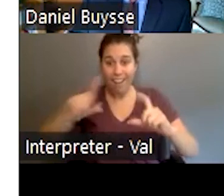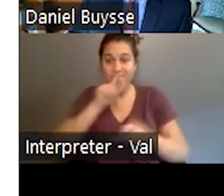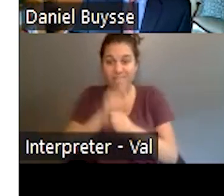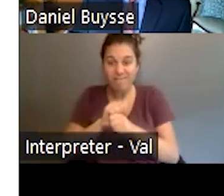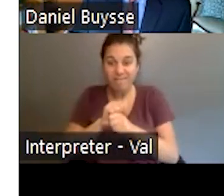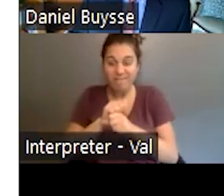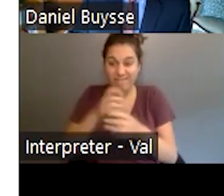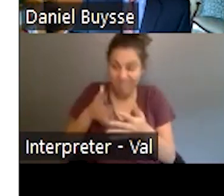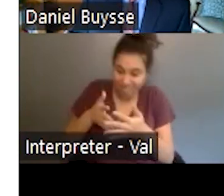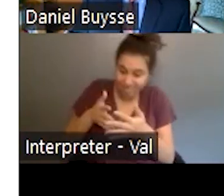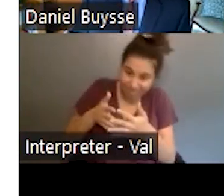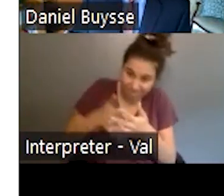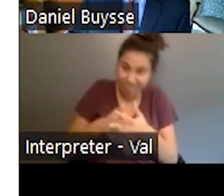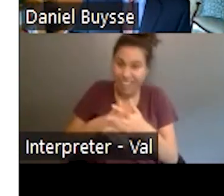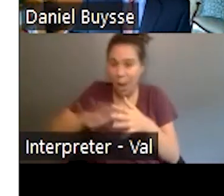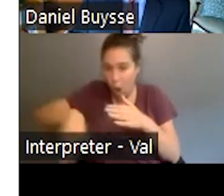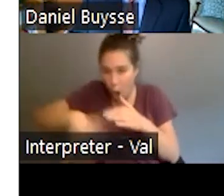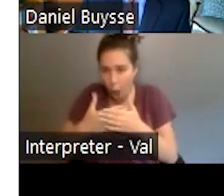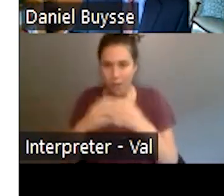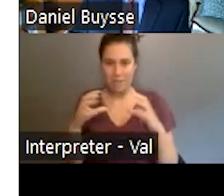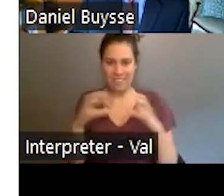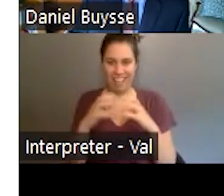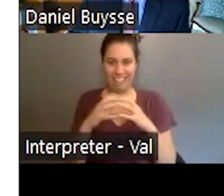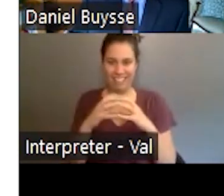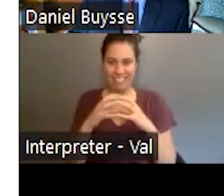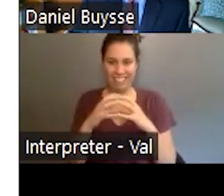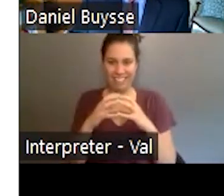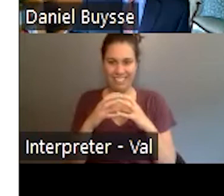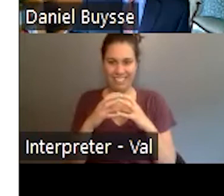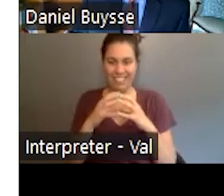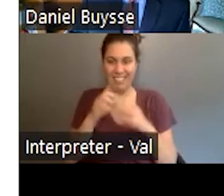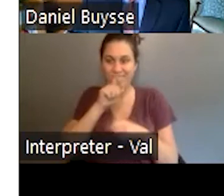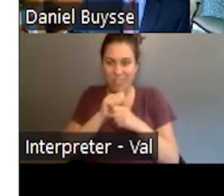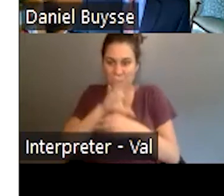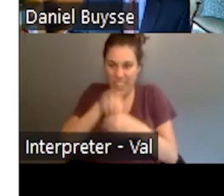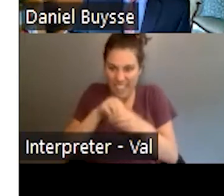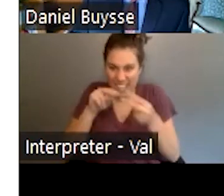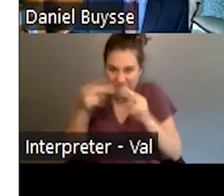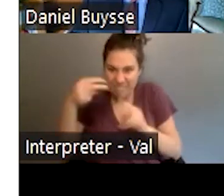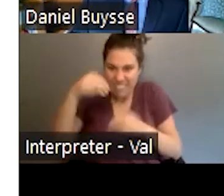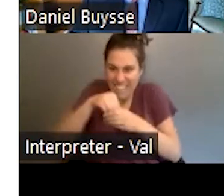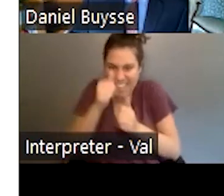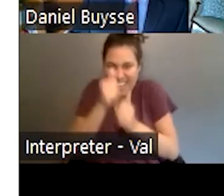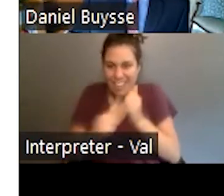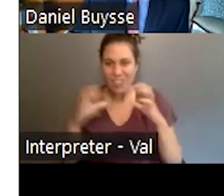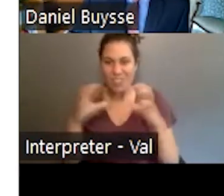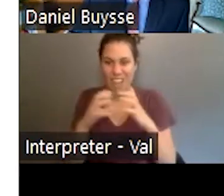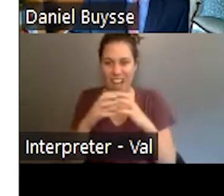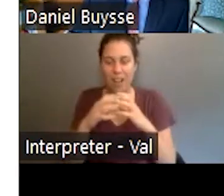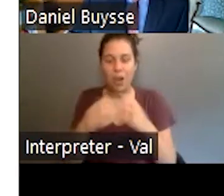of our cells, in the very genes within those cells. Now, there is a master pacemaker